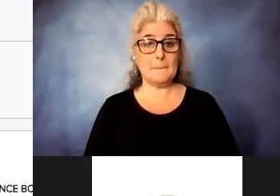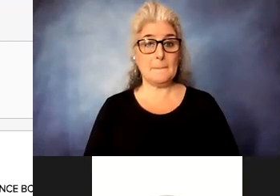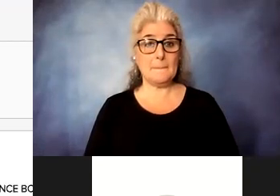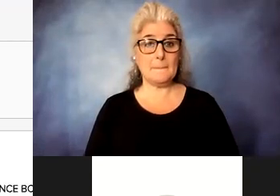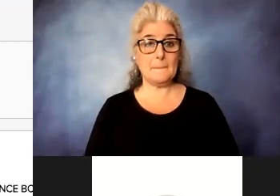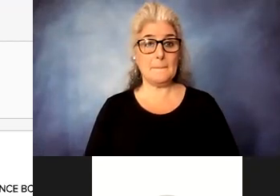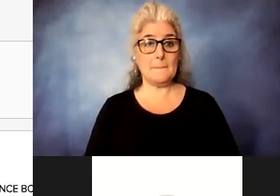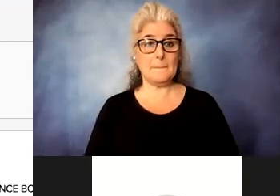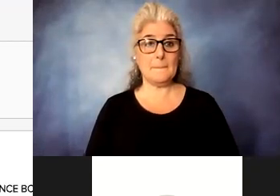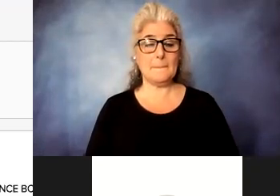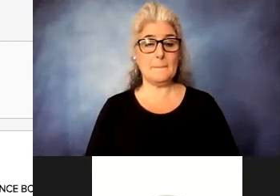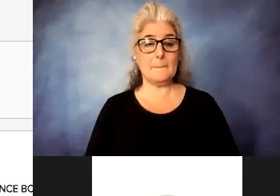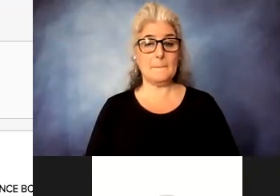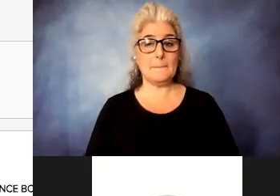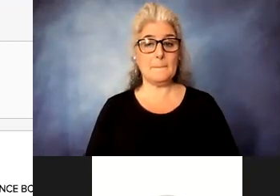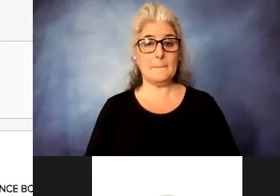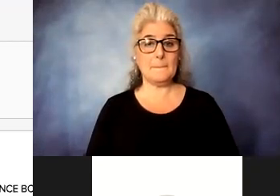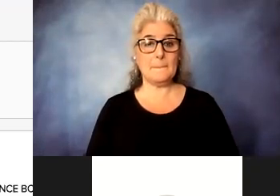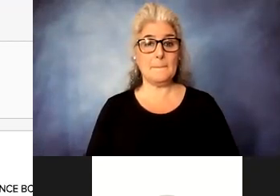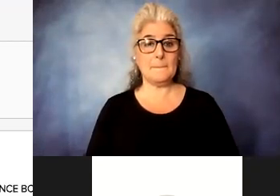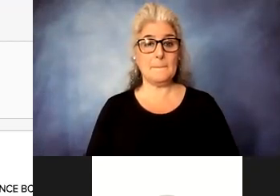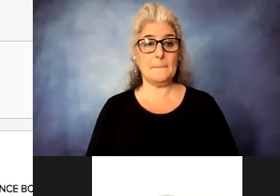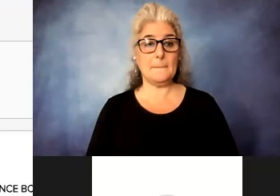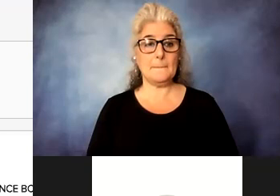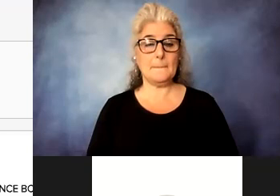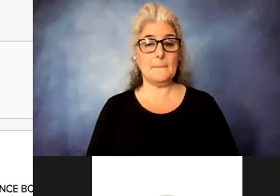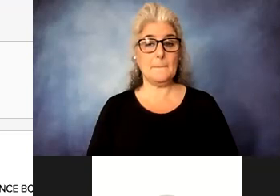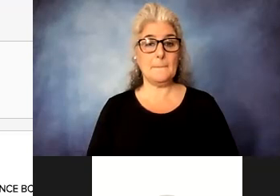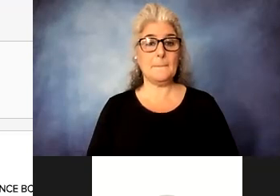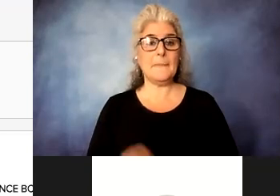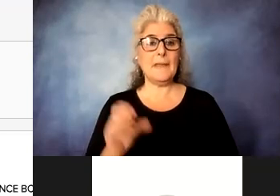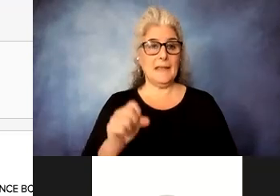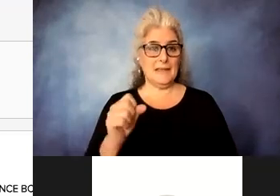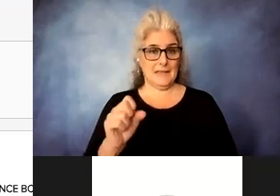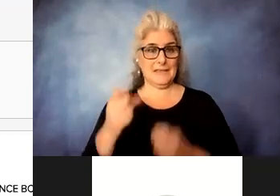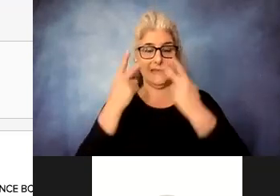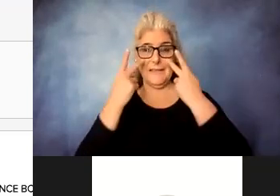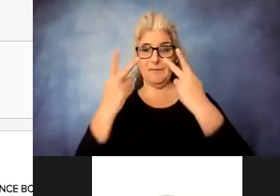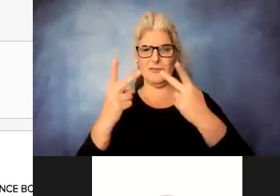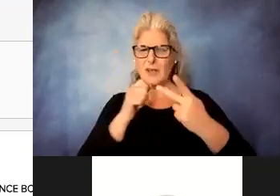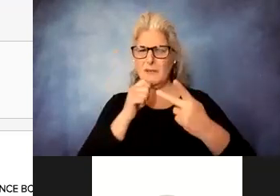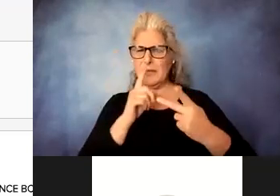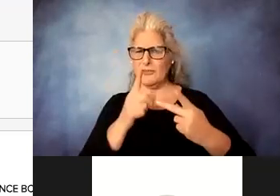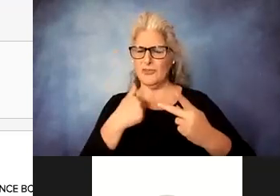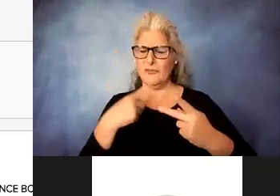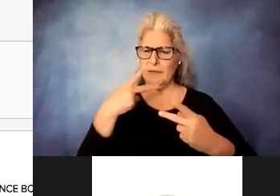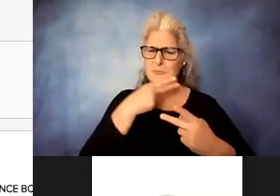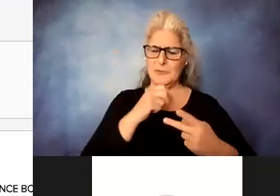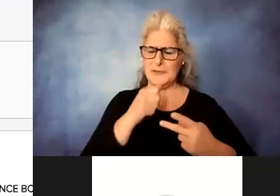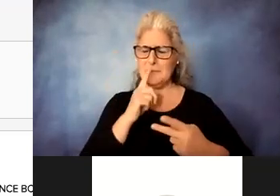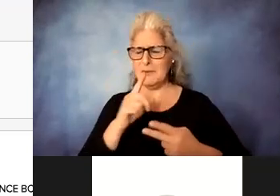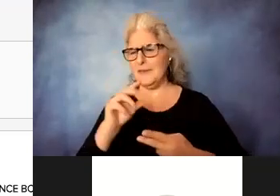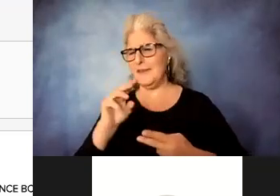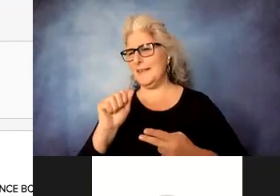Oops. Is this visible? Yes, this is visible to me. Sorry, I wasn't sure if I was muted or not.